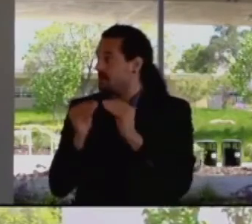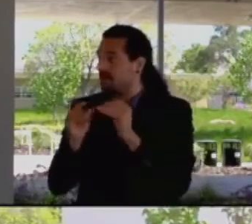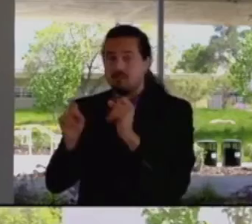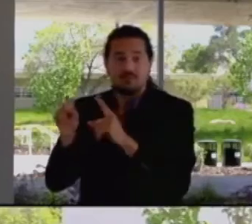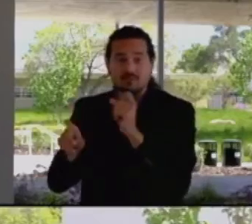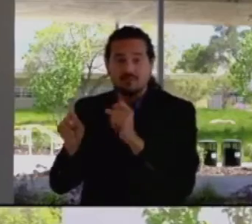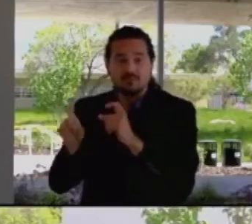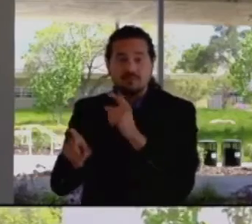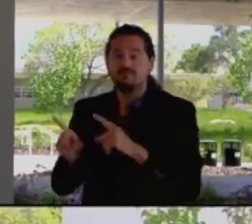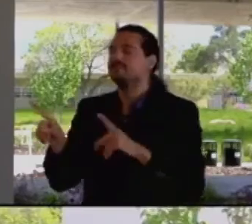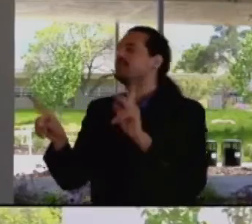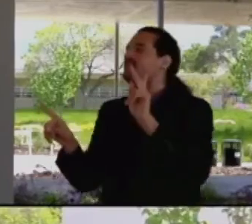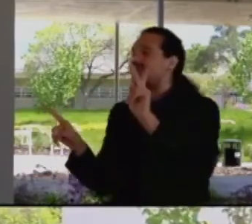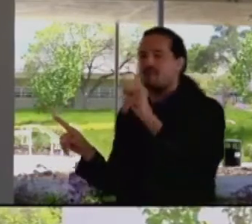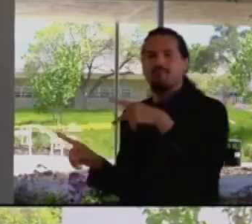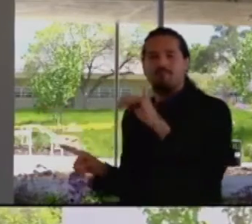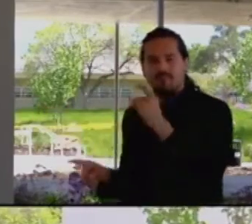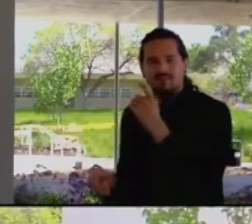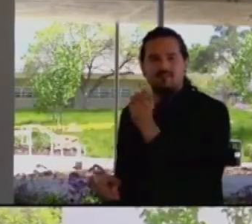Close it out. For Rocio.